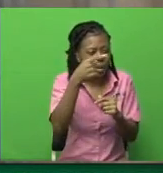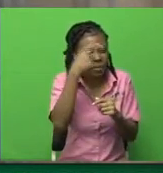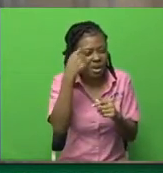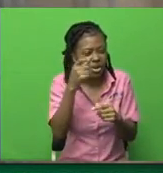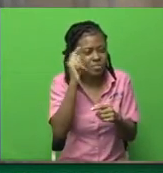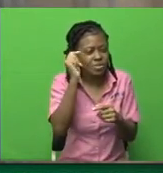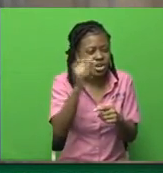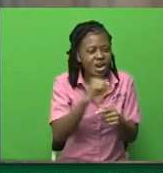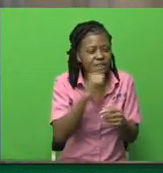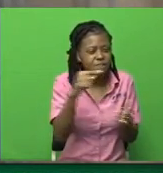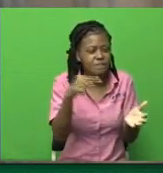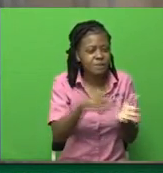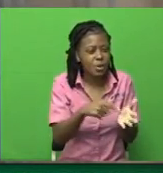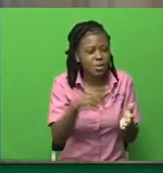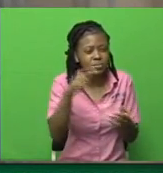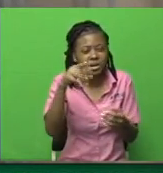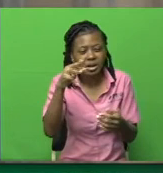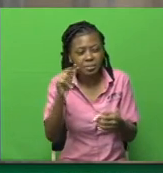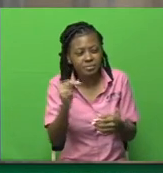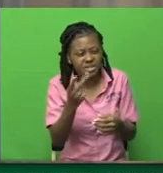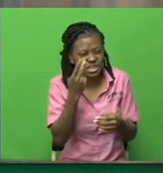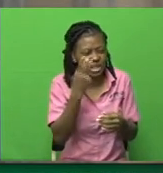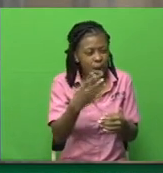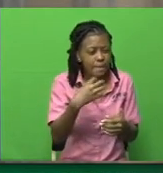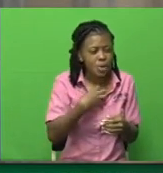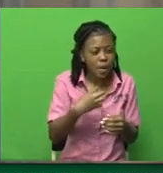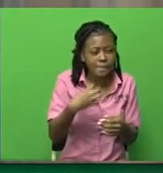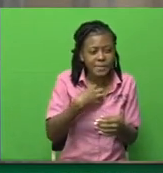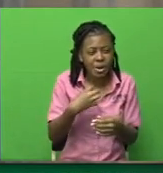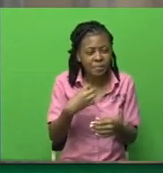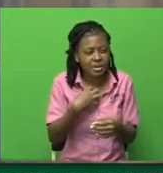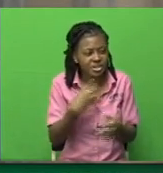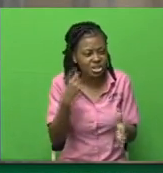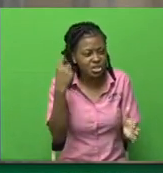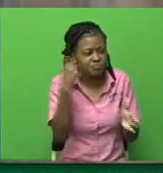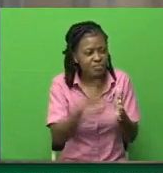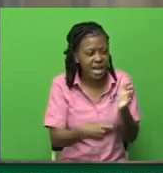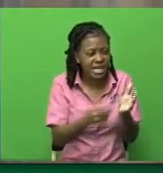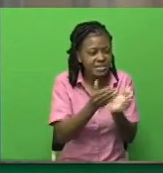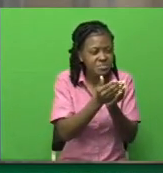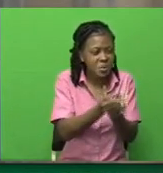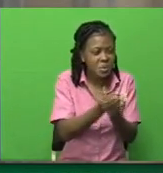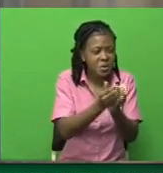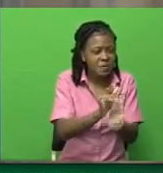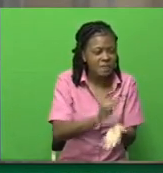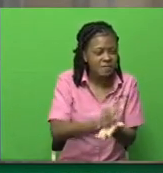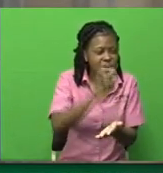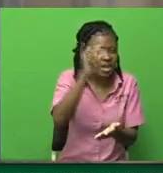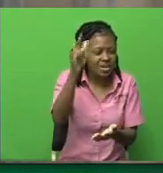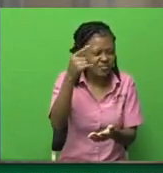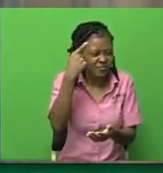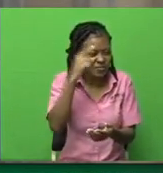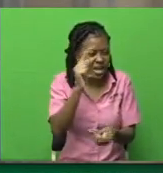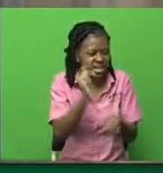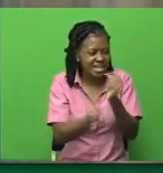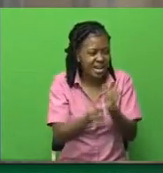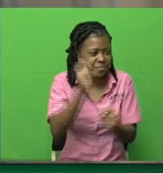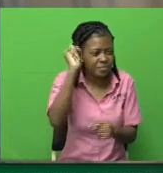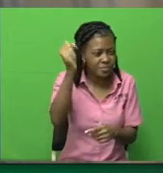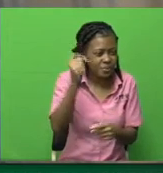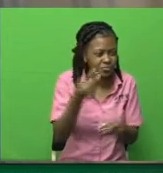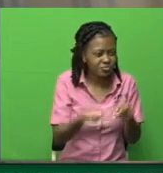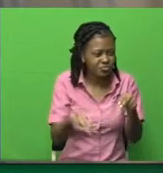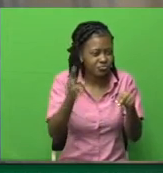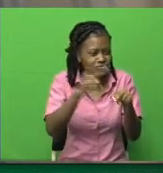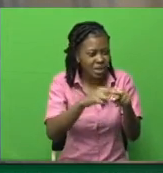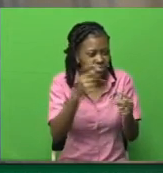there have been recent complaints about the number of flies on the average citizens have been clamoring for government increased flights to ensure